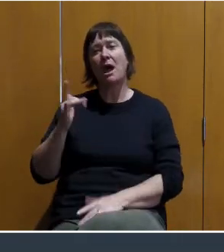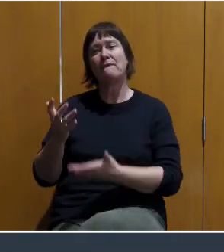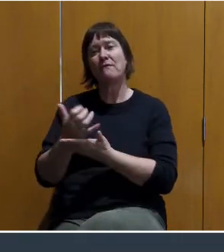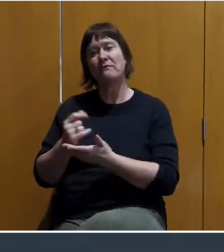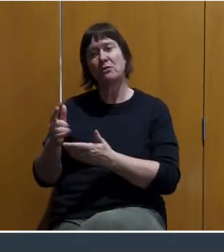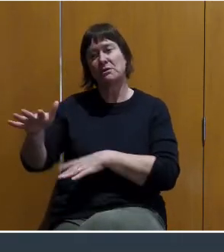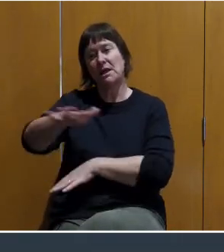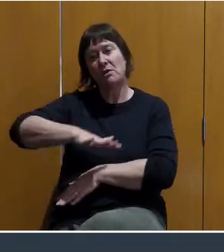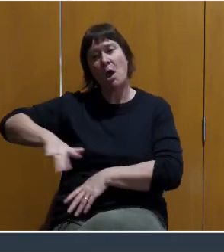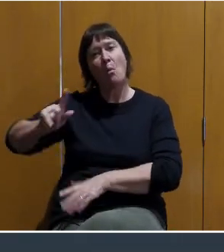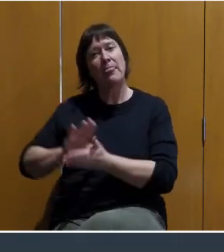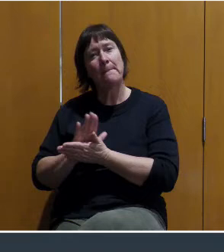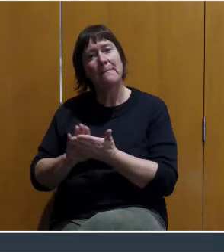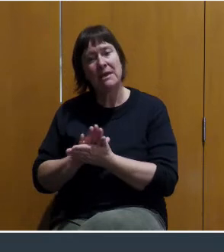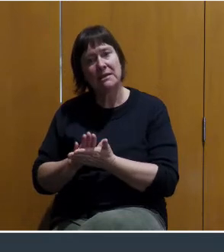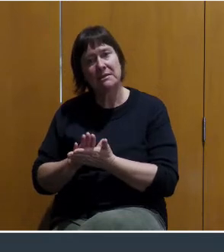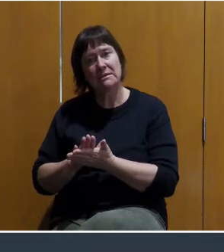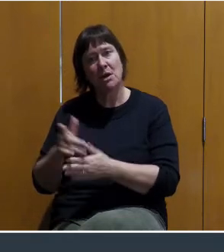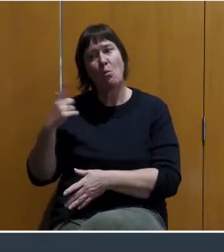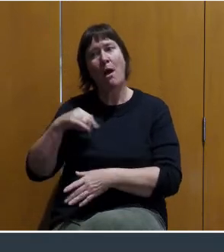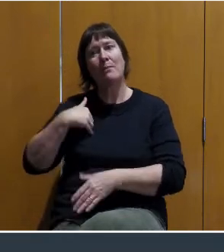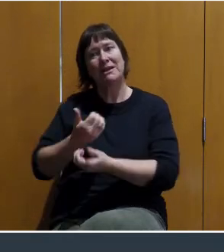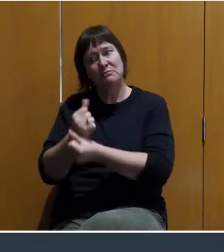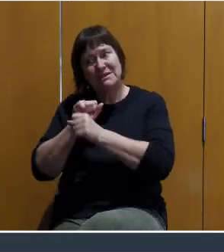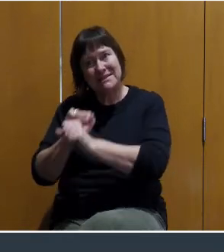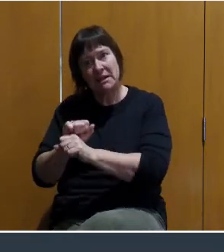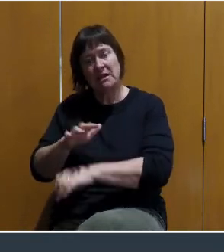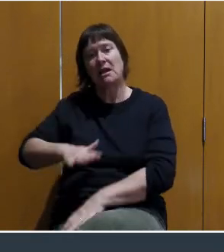is and why the area needs protection